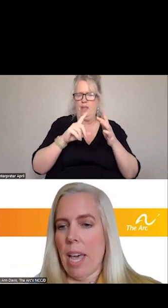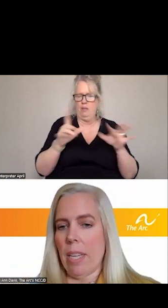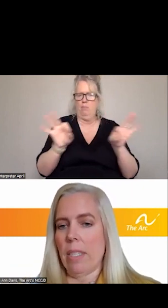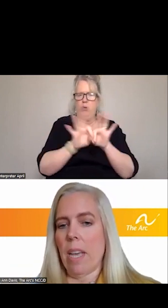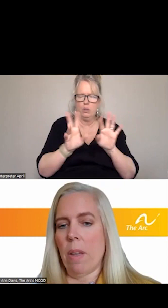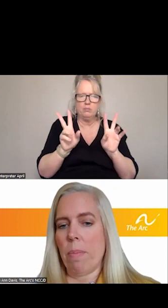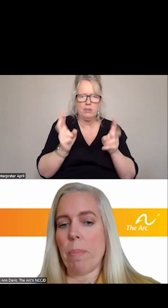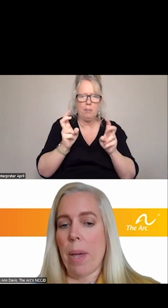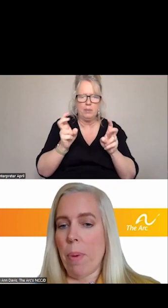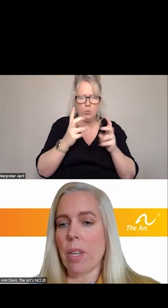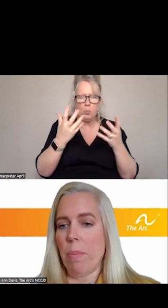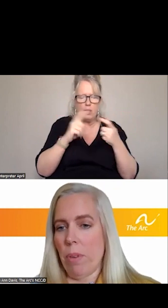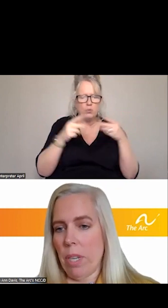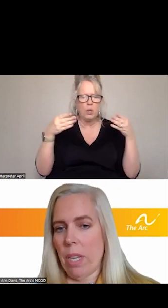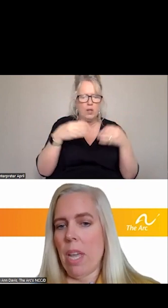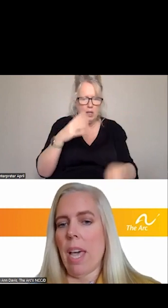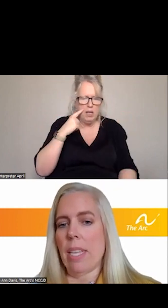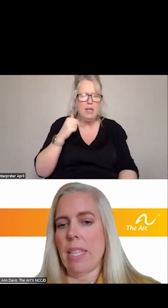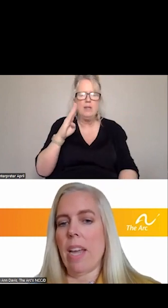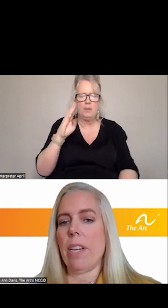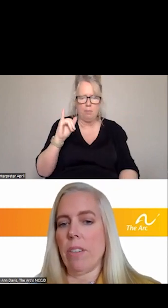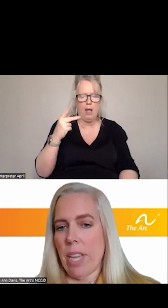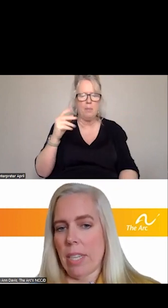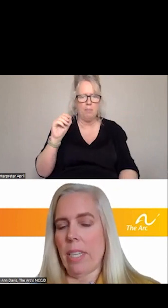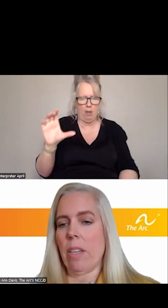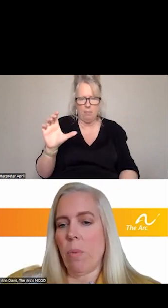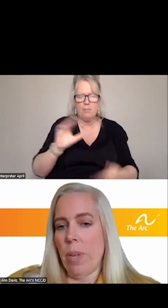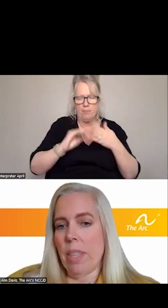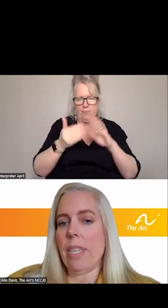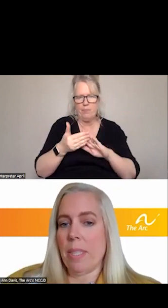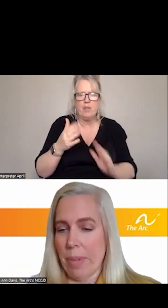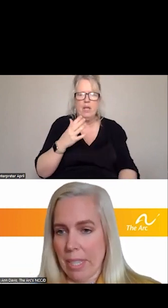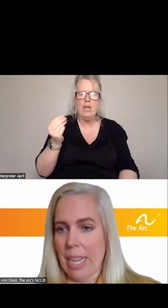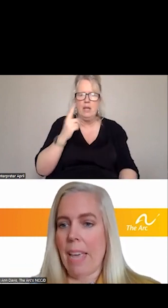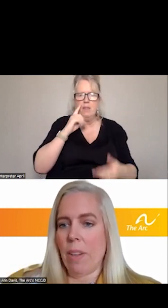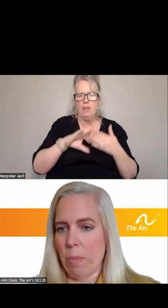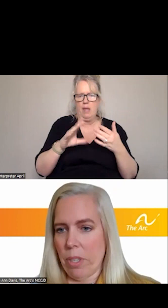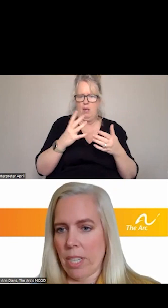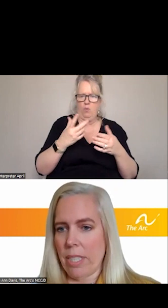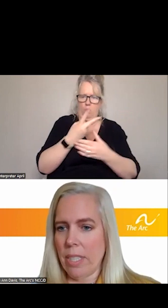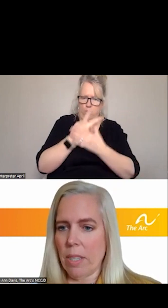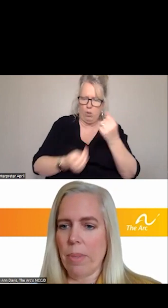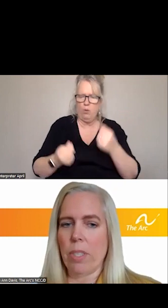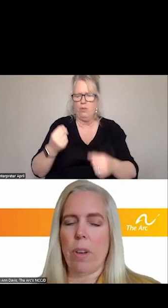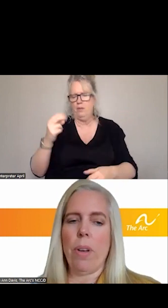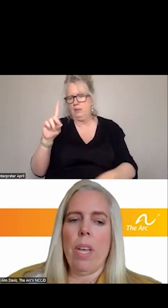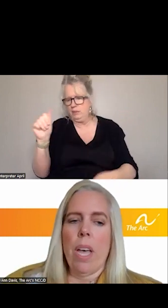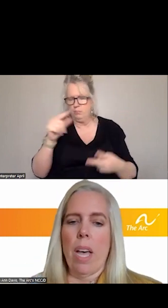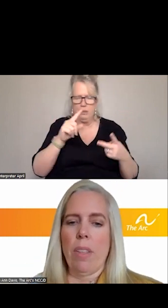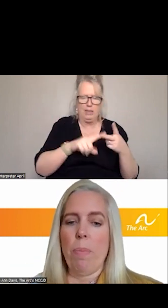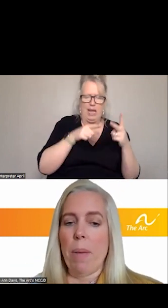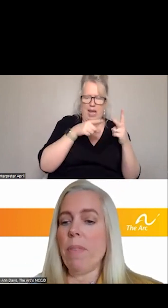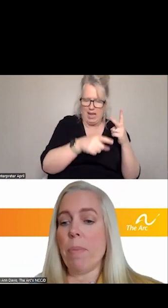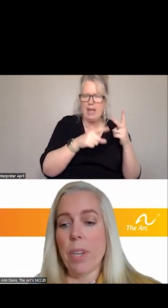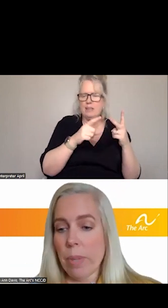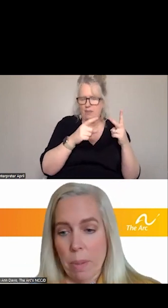looking at the BIPOC community as they are intersecting with disability and the criminal justice system. And so